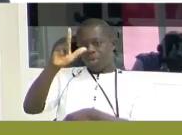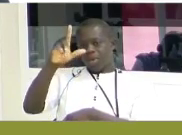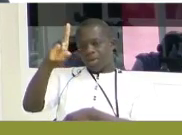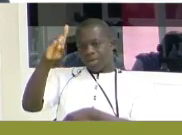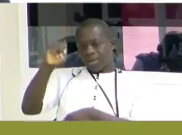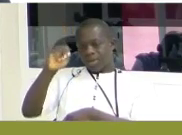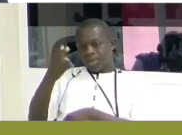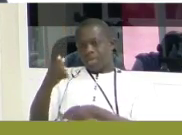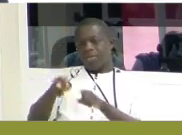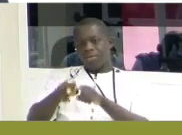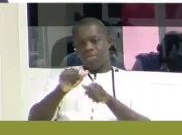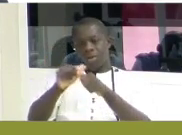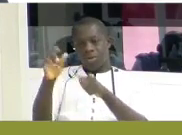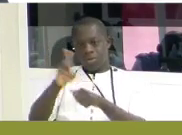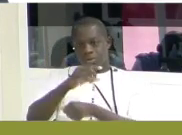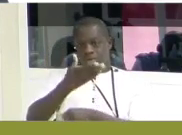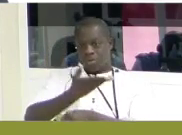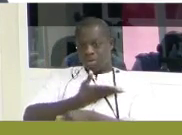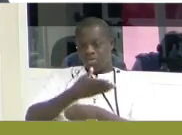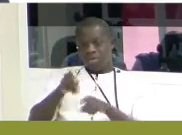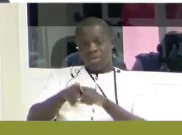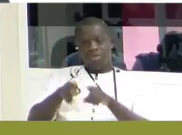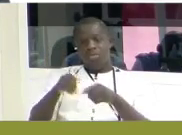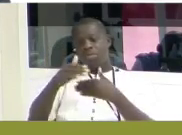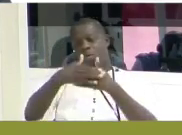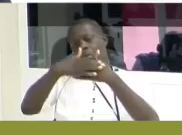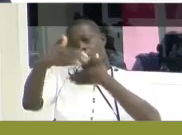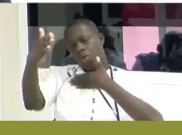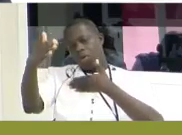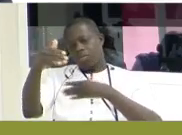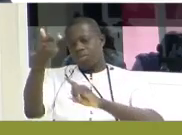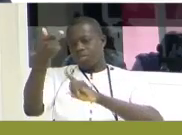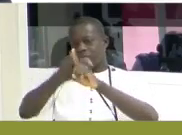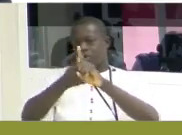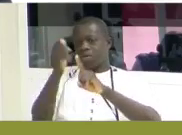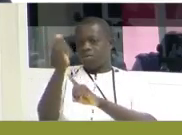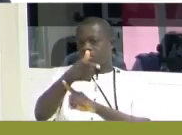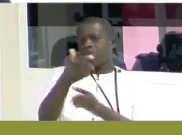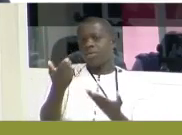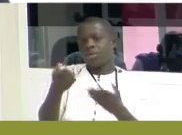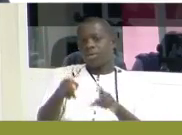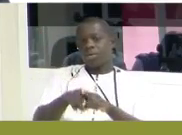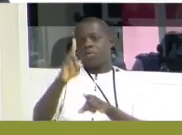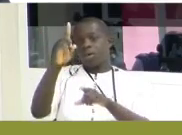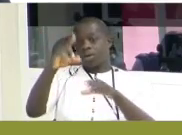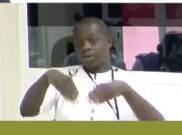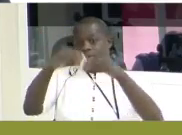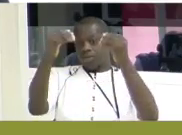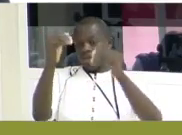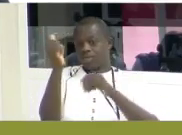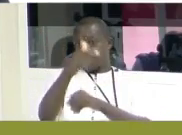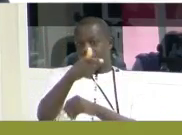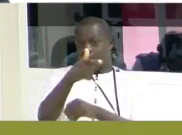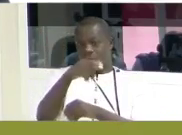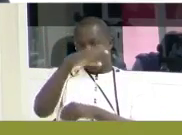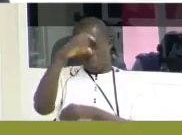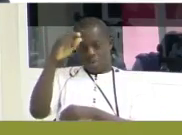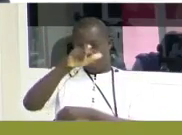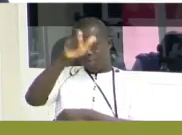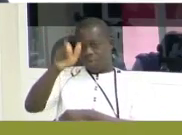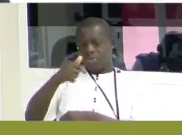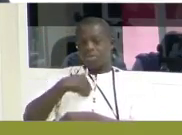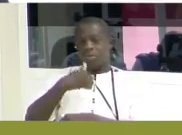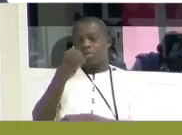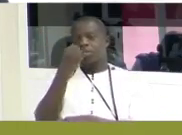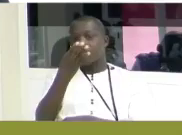weekly basis is more than what I am paying my staff reporters. Then his staff reporters were paid $1,000. I said, no. The reason